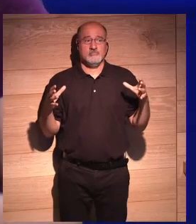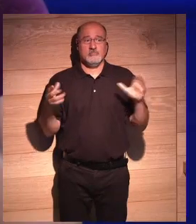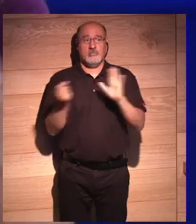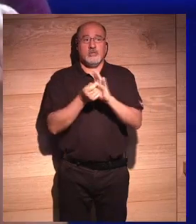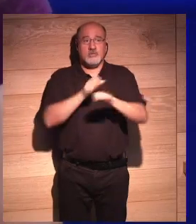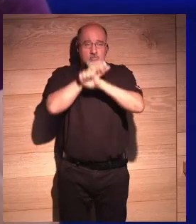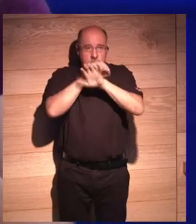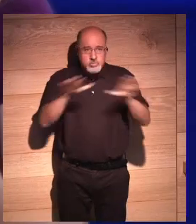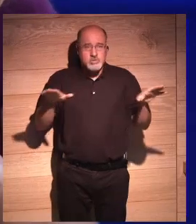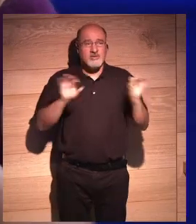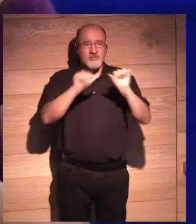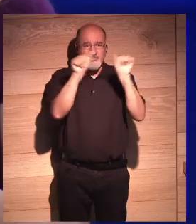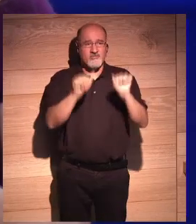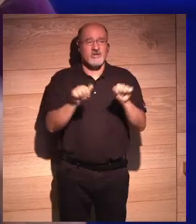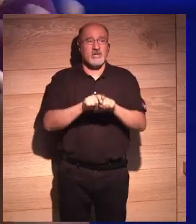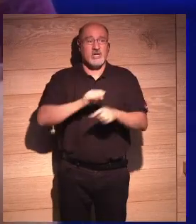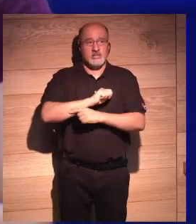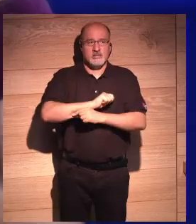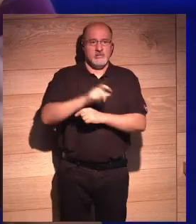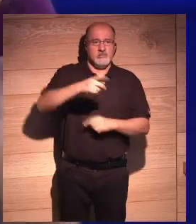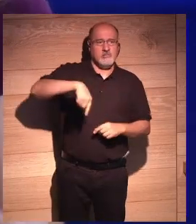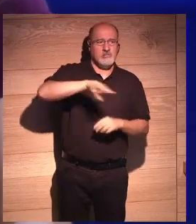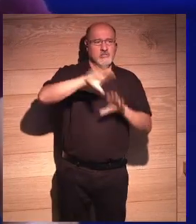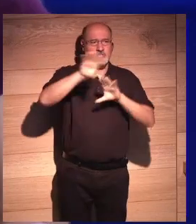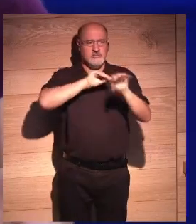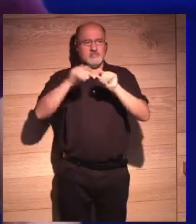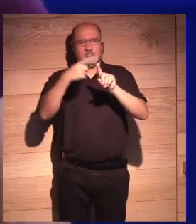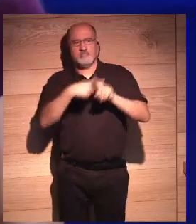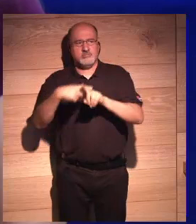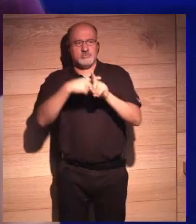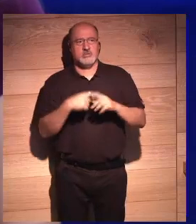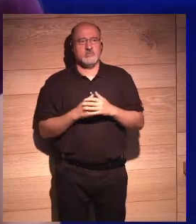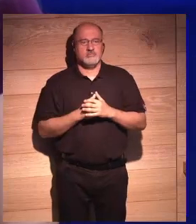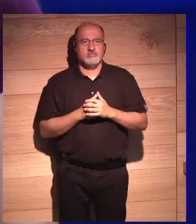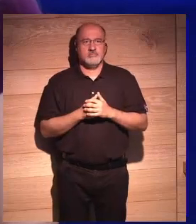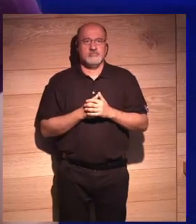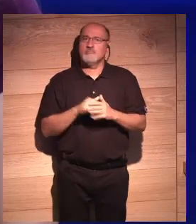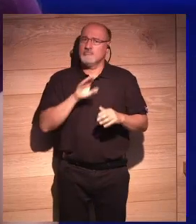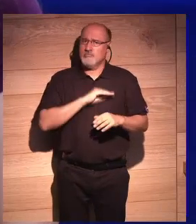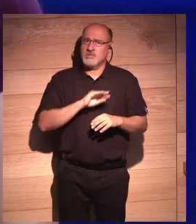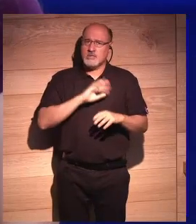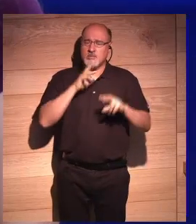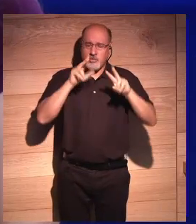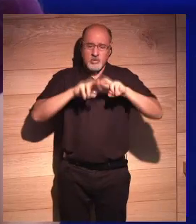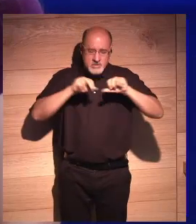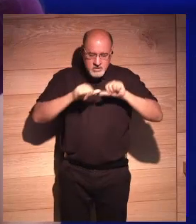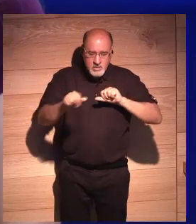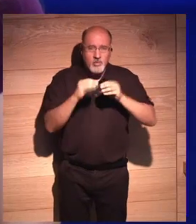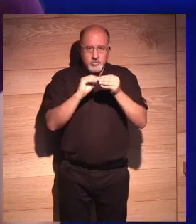level to be aware of data at strategic spaces that make sense, that are diegetic. Well,